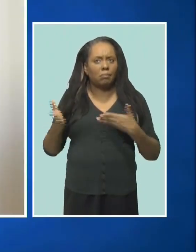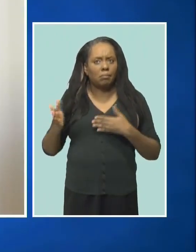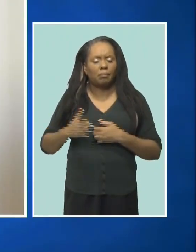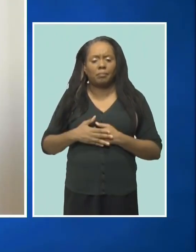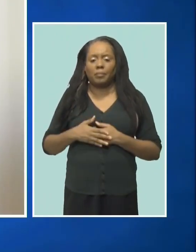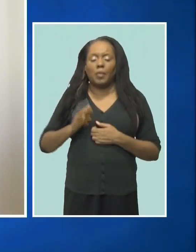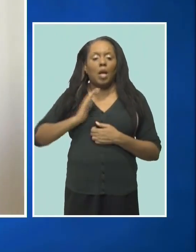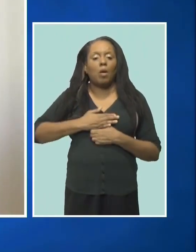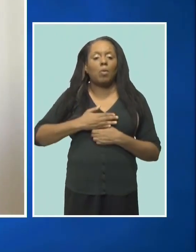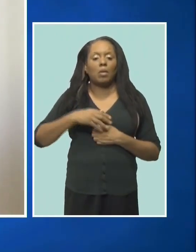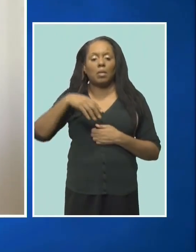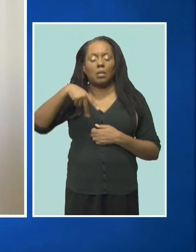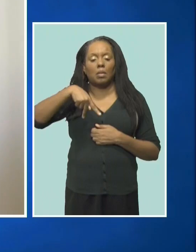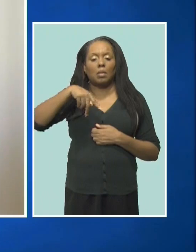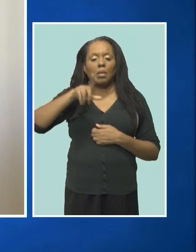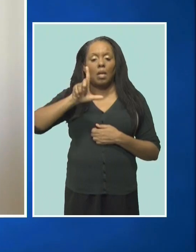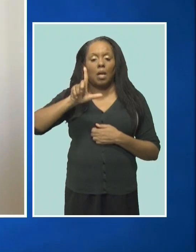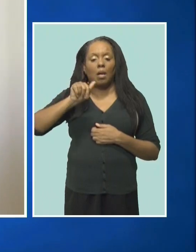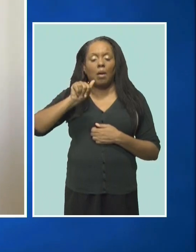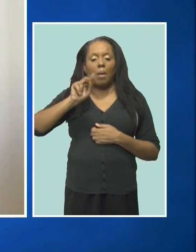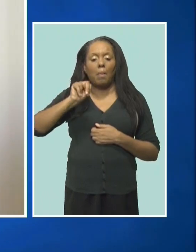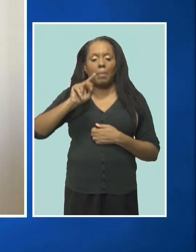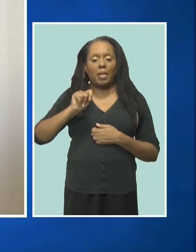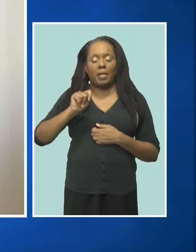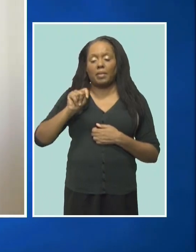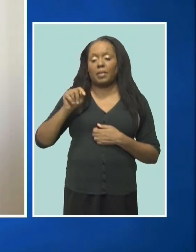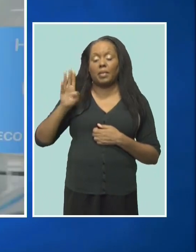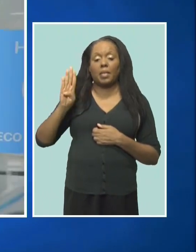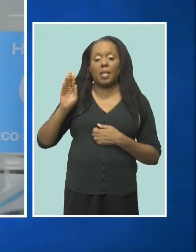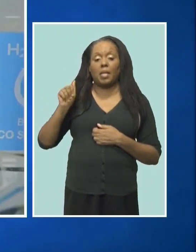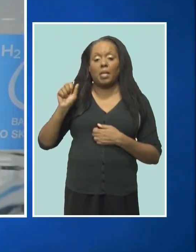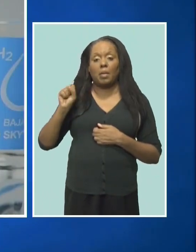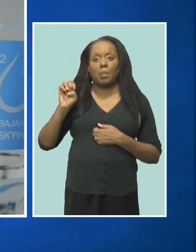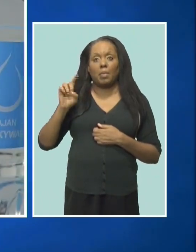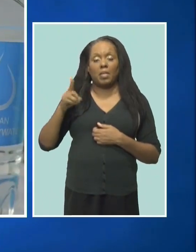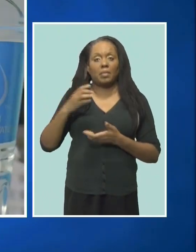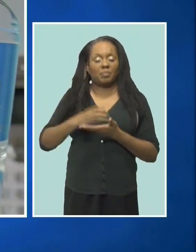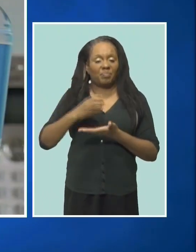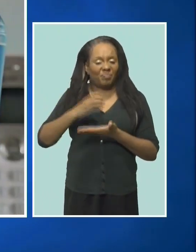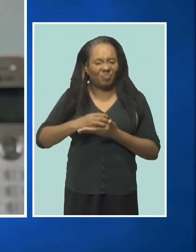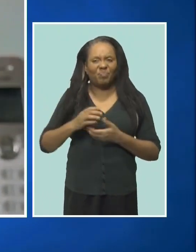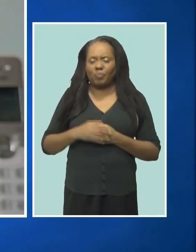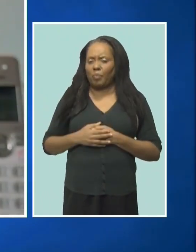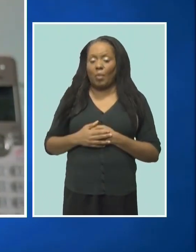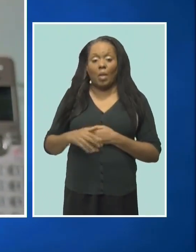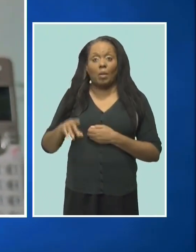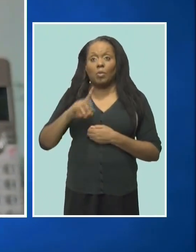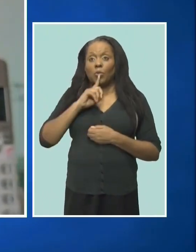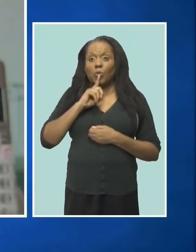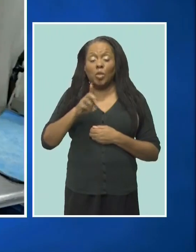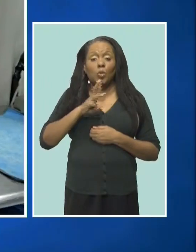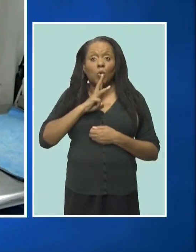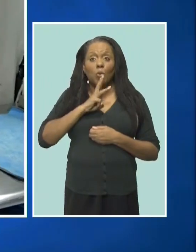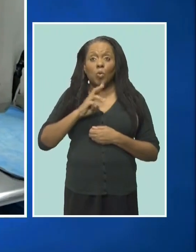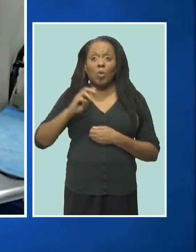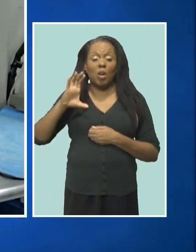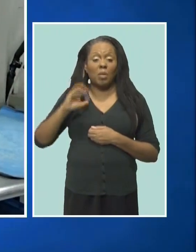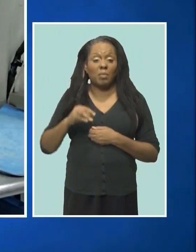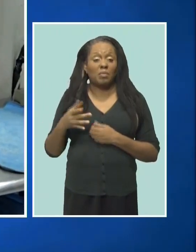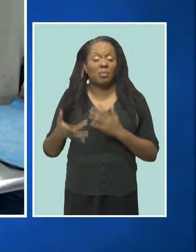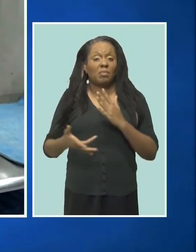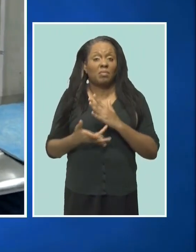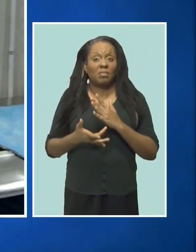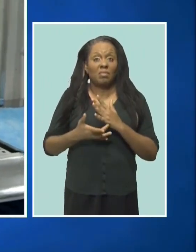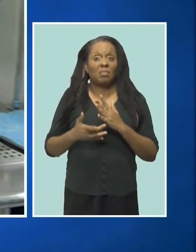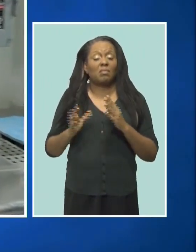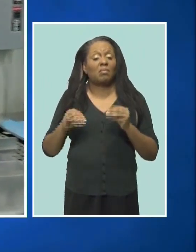Generally, it's just a very straightforward operation in terms of delivery. Sanitation is high on the company's priority list, and the water company technical official